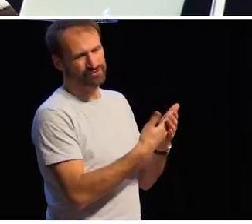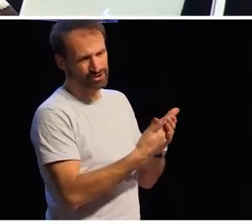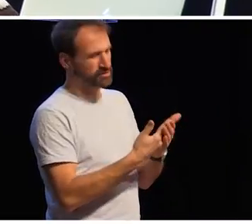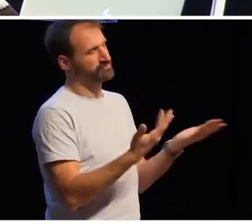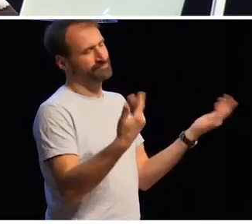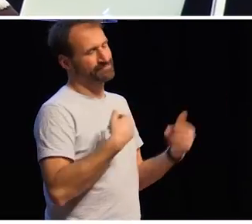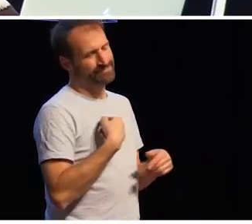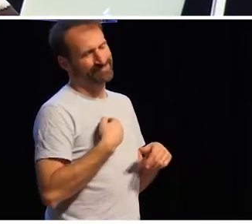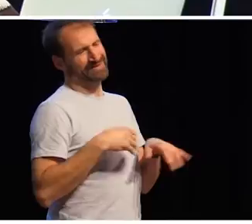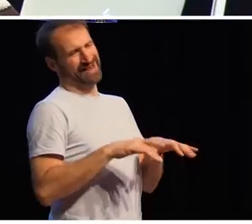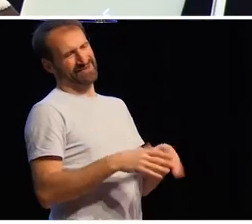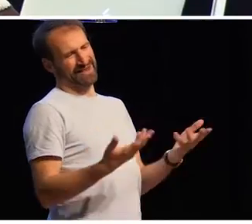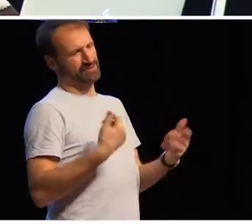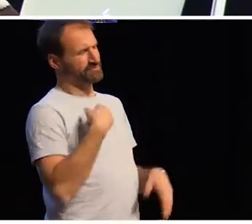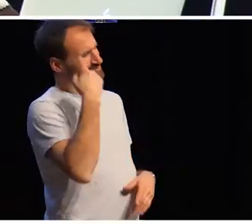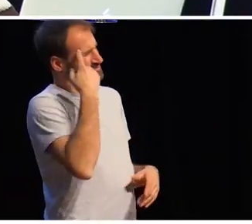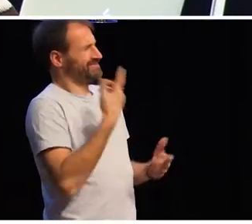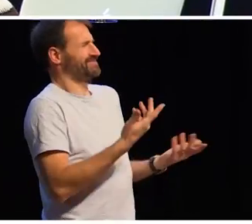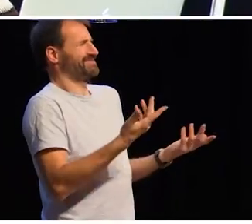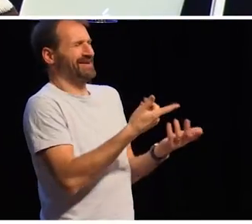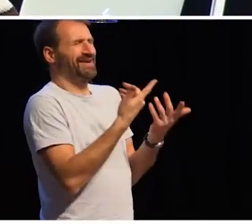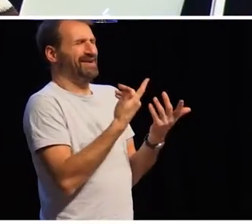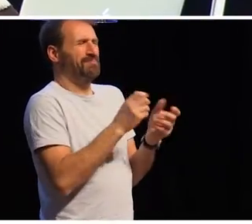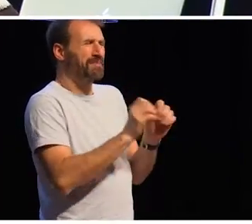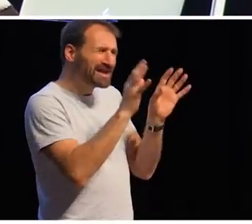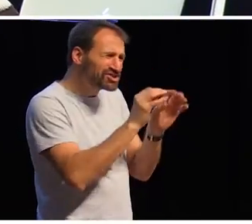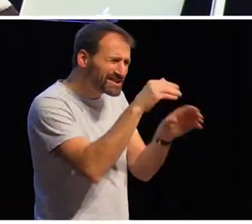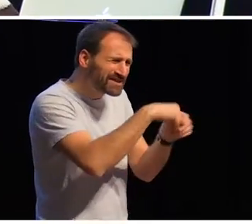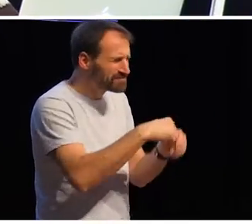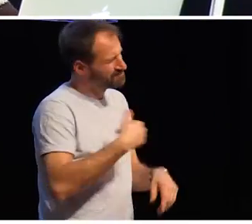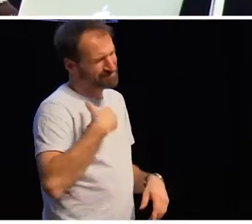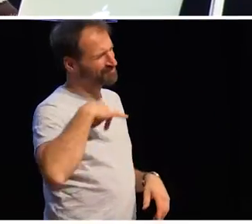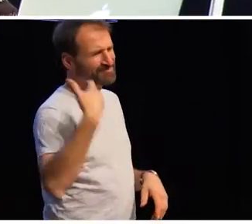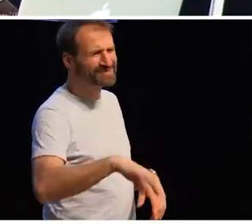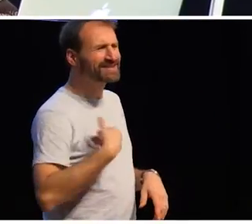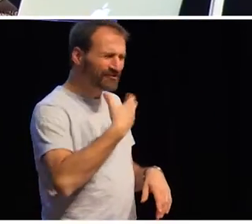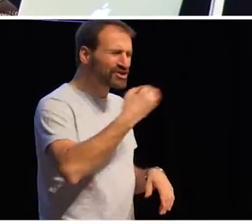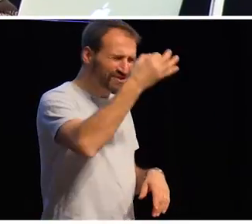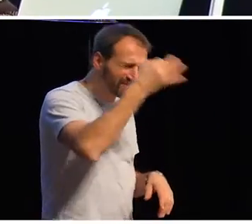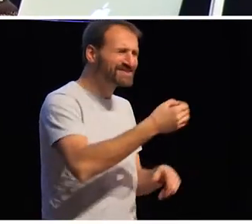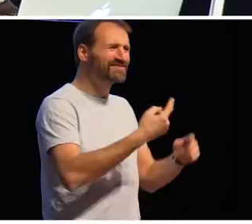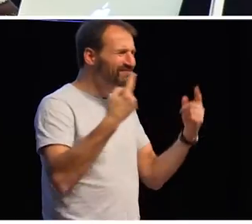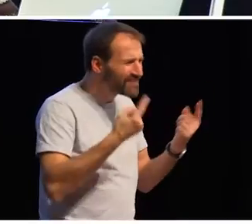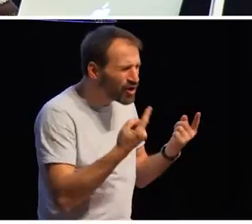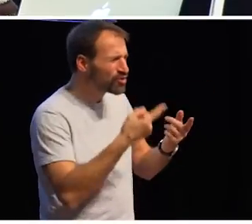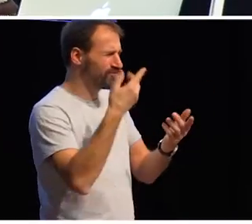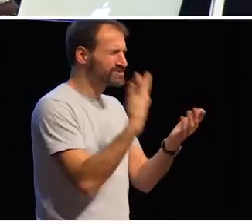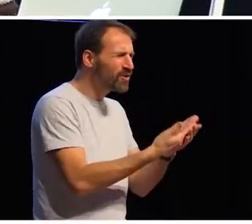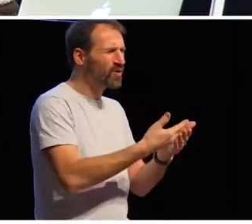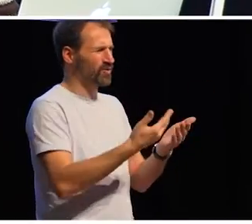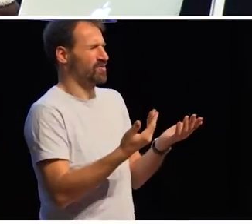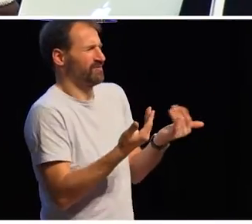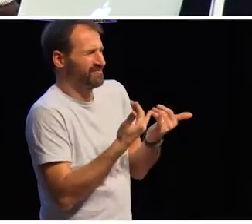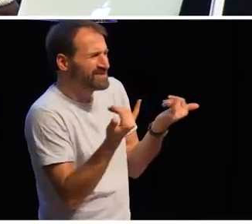isn't it? I really need to know why and how it's working. And in engineering, whenever you need to know why and how it's working,